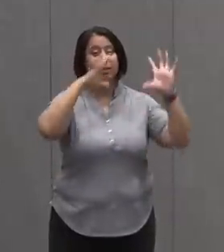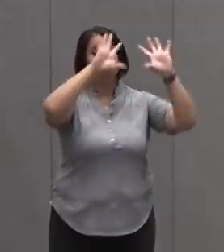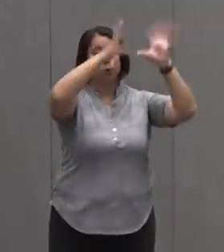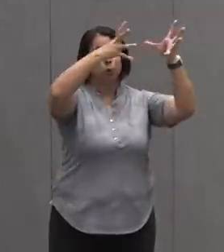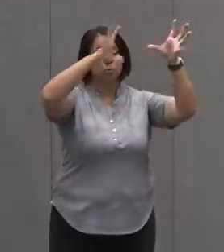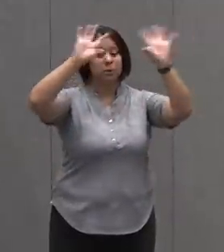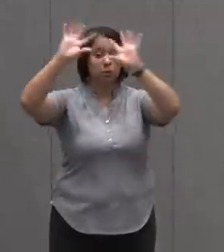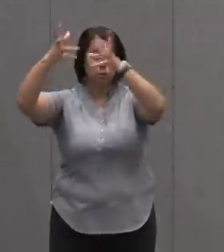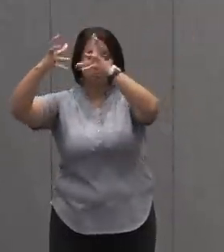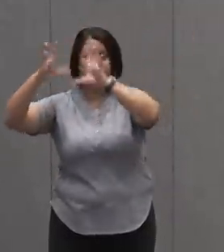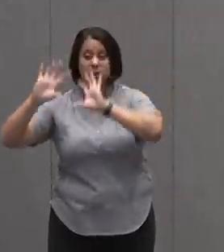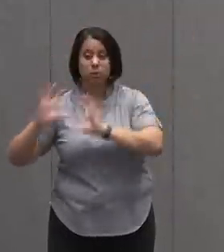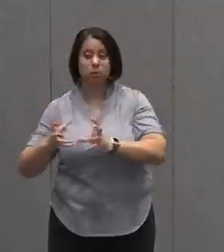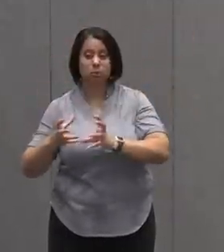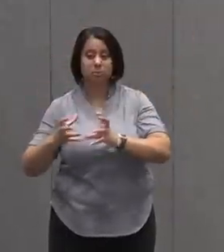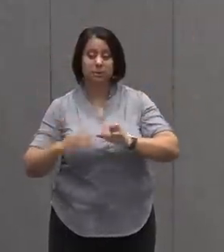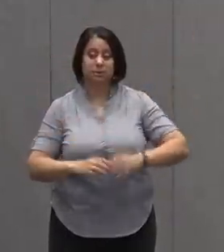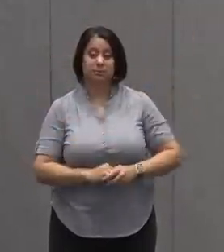Wow.